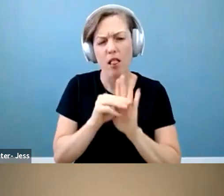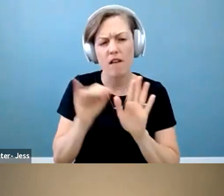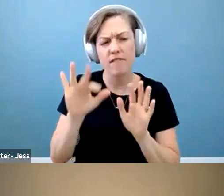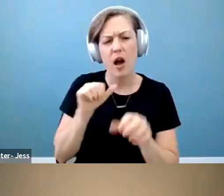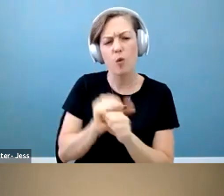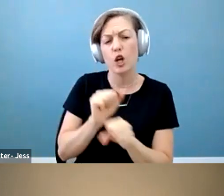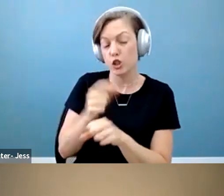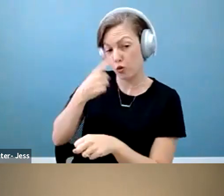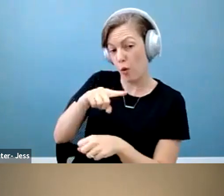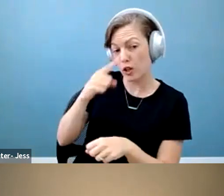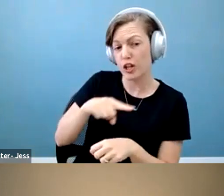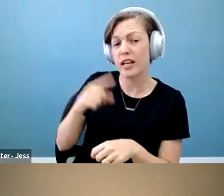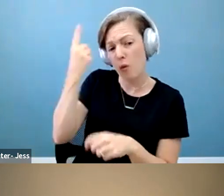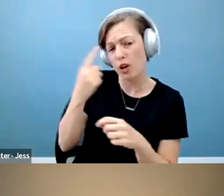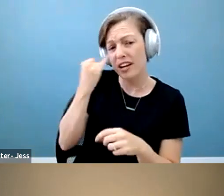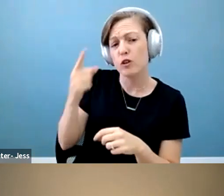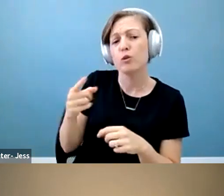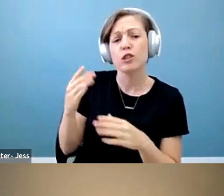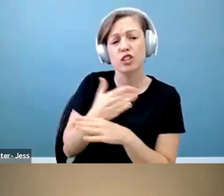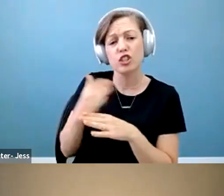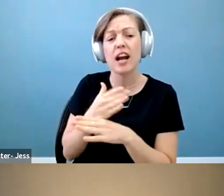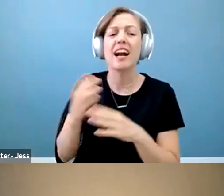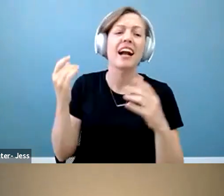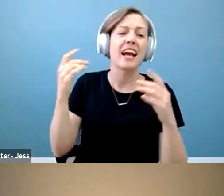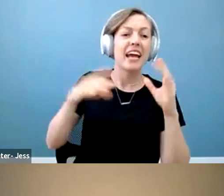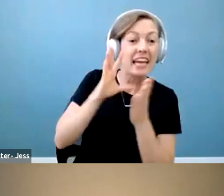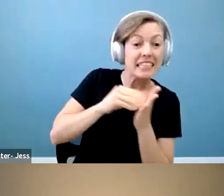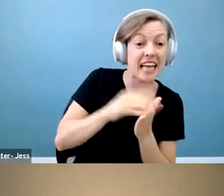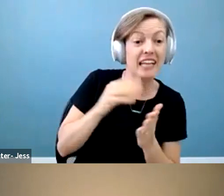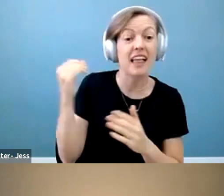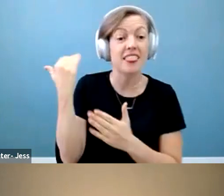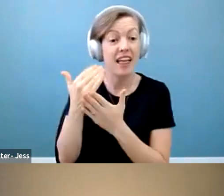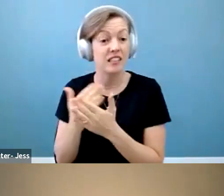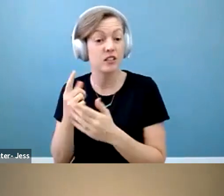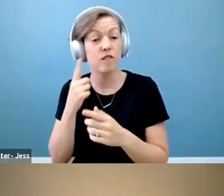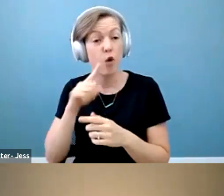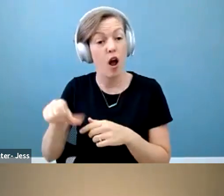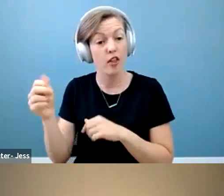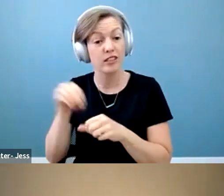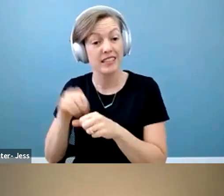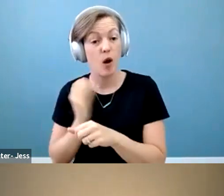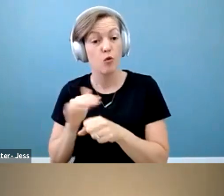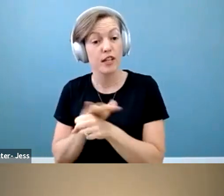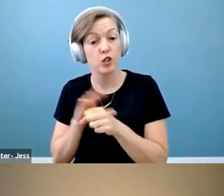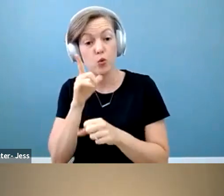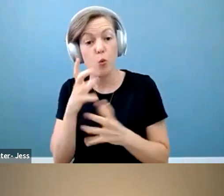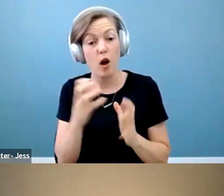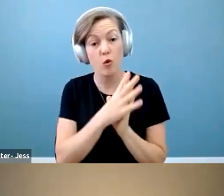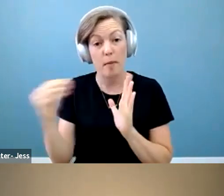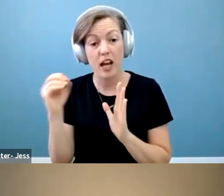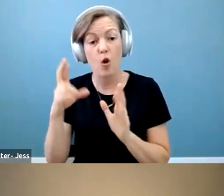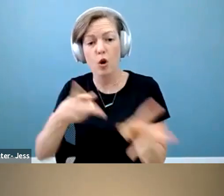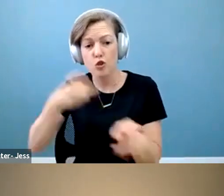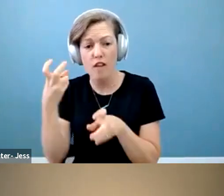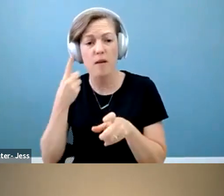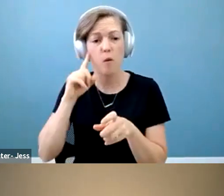can share both any insights or lessons from others in our region who might want to replicate or draw from or